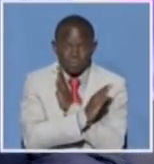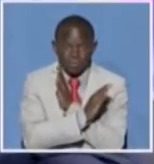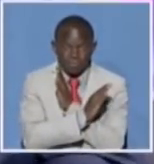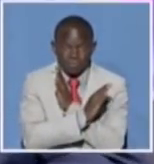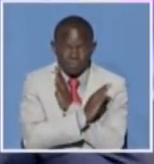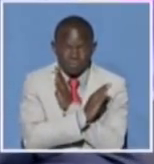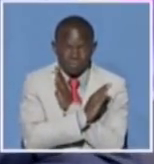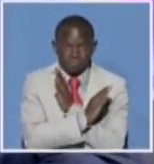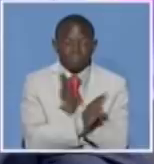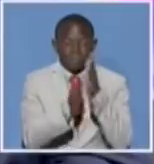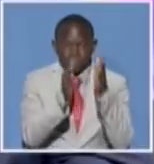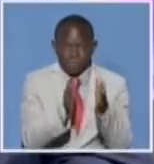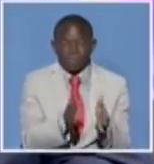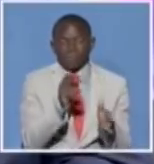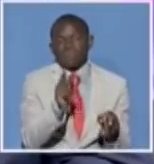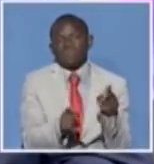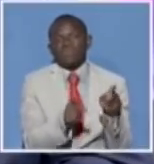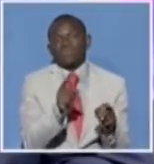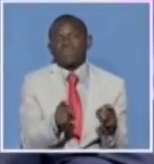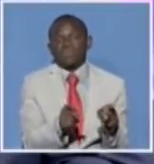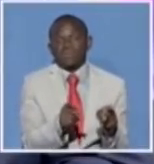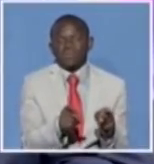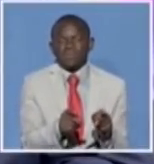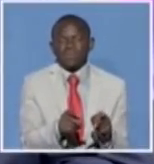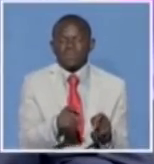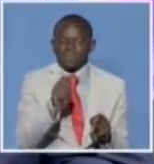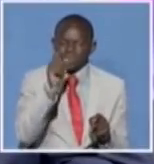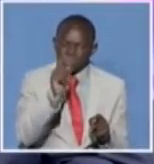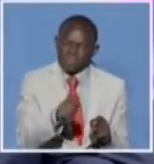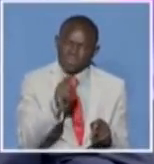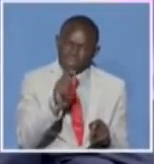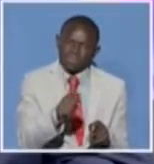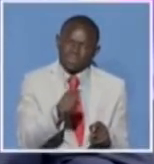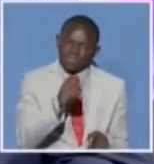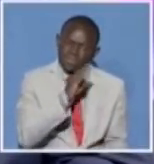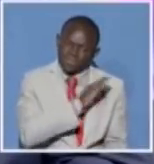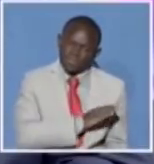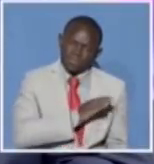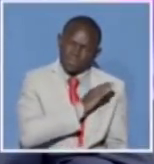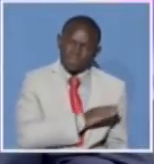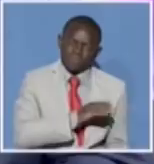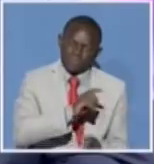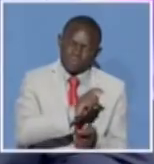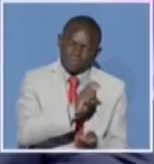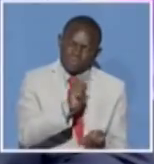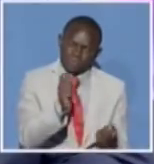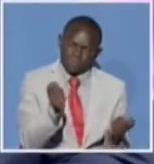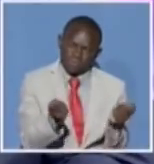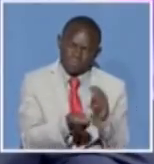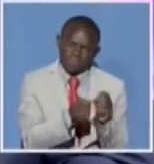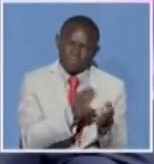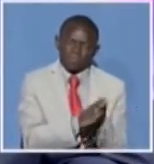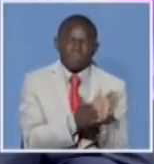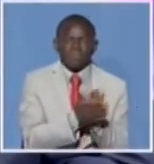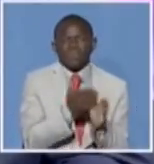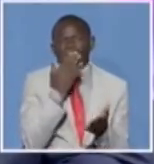to reclaim our value system, so that when we see something